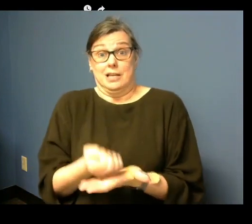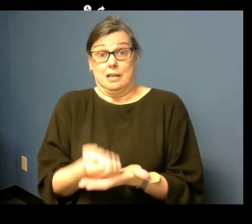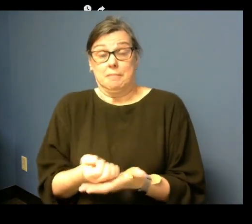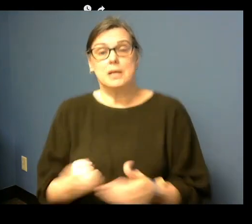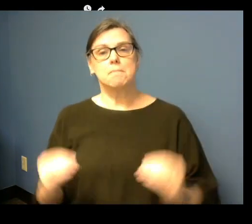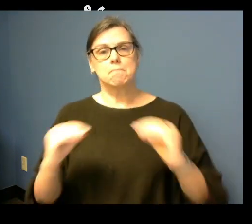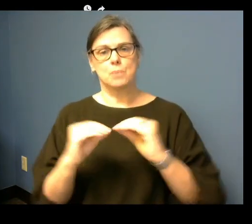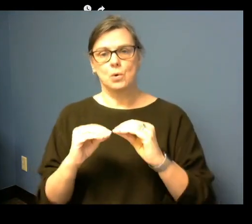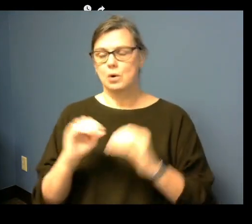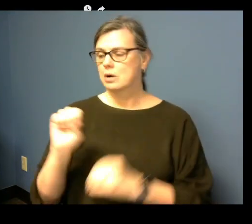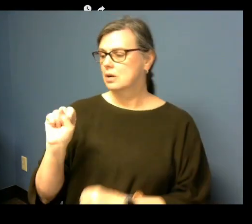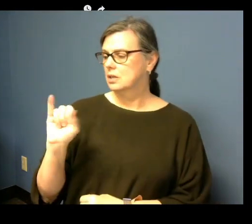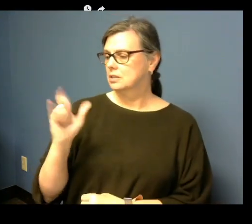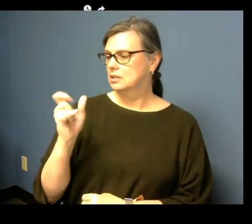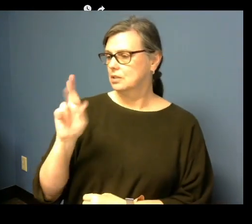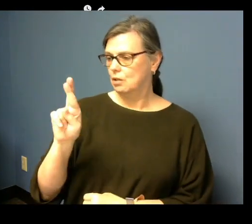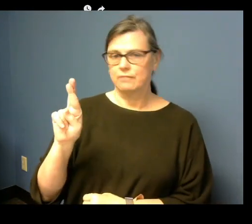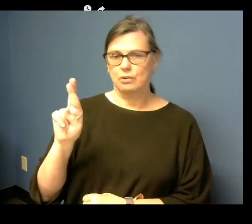impossible to believe.